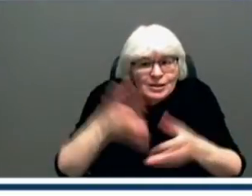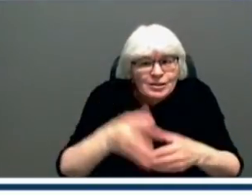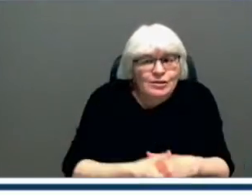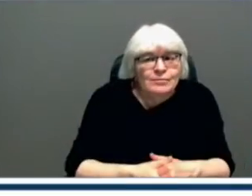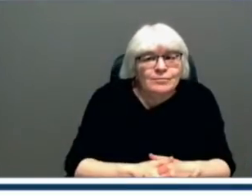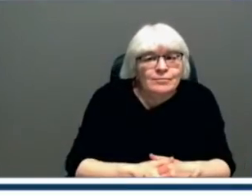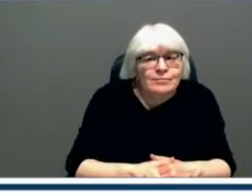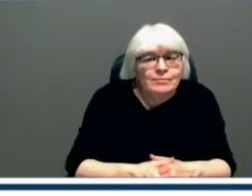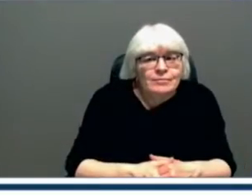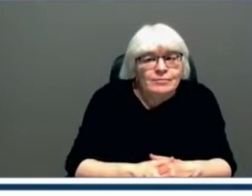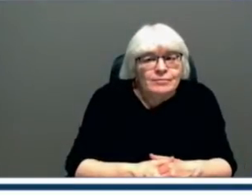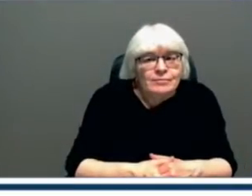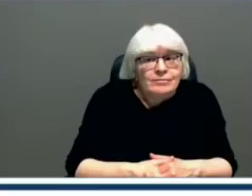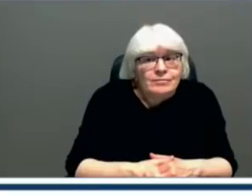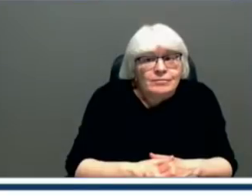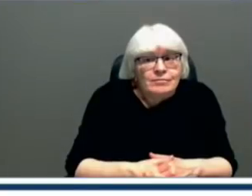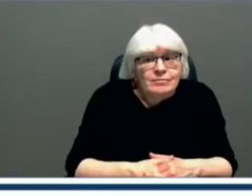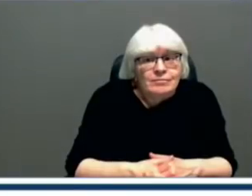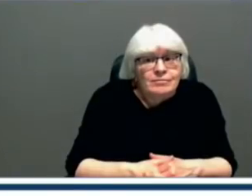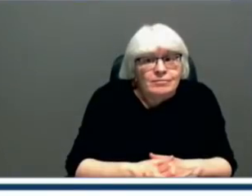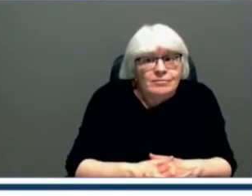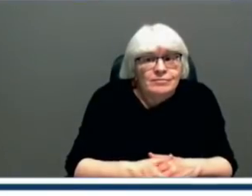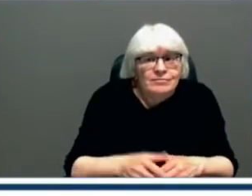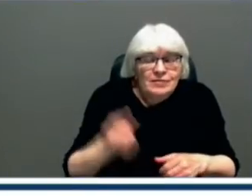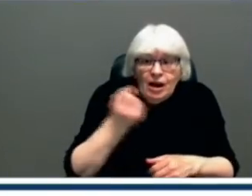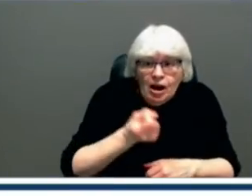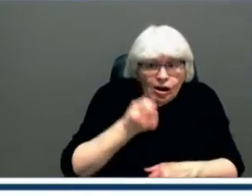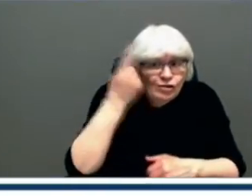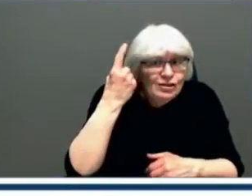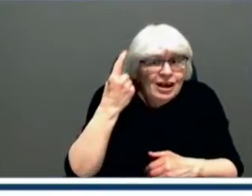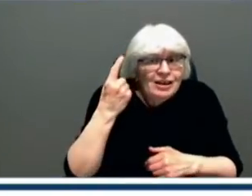that that the rate applies to what is your